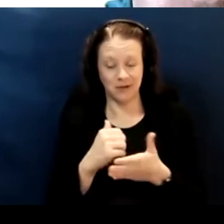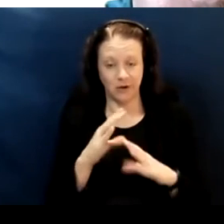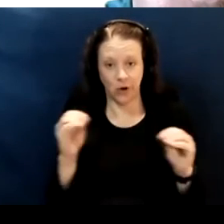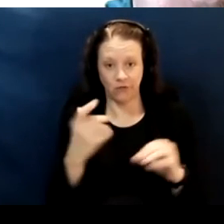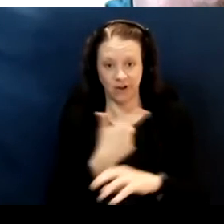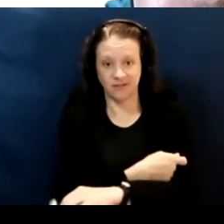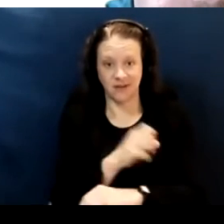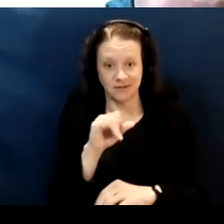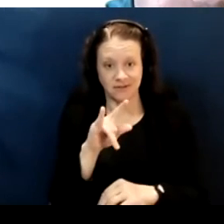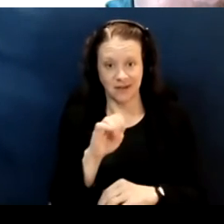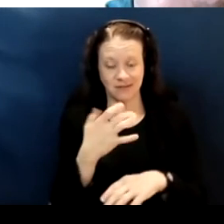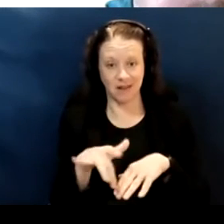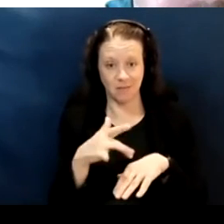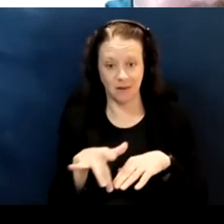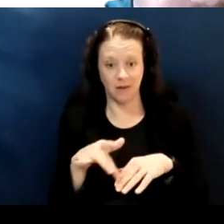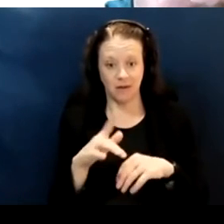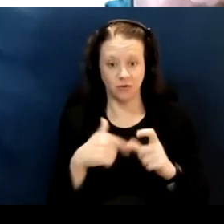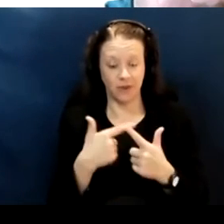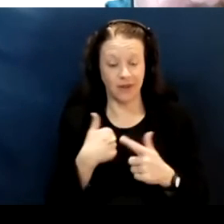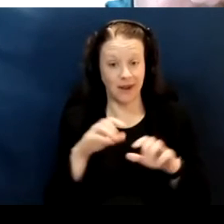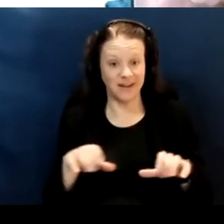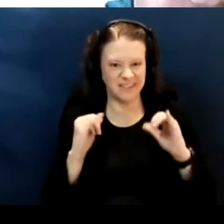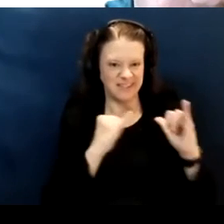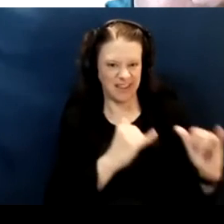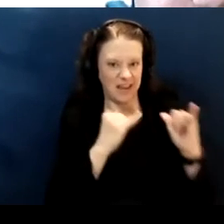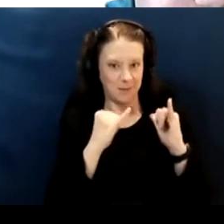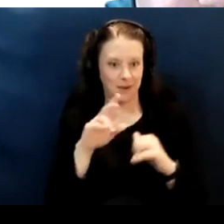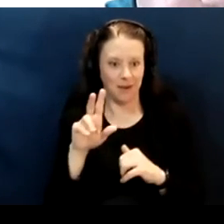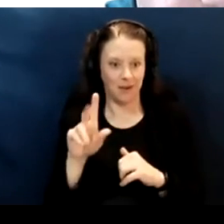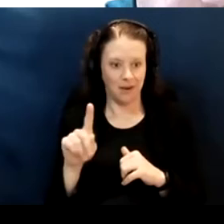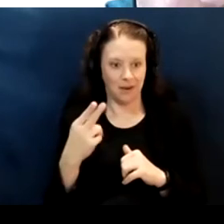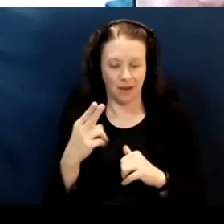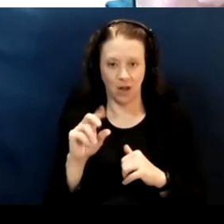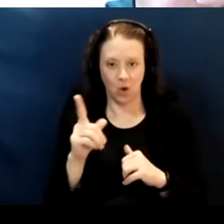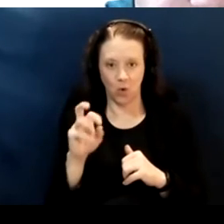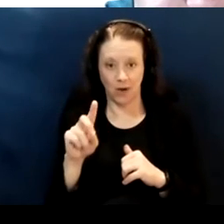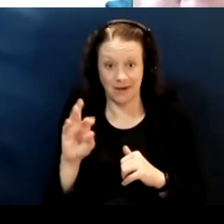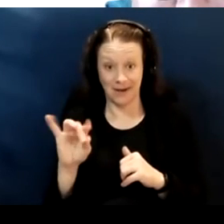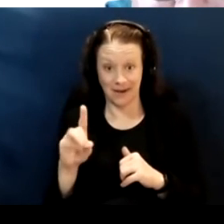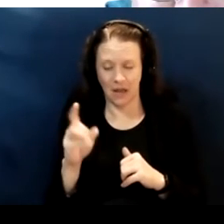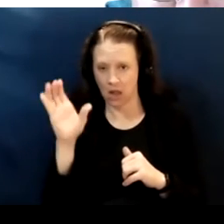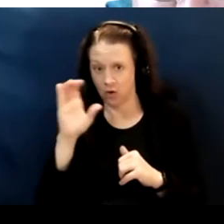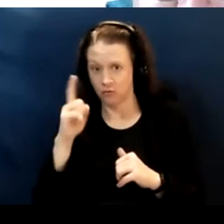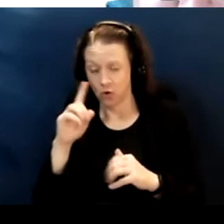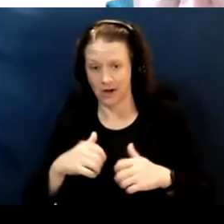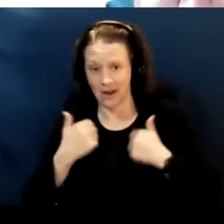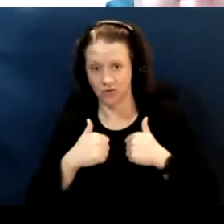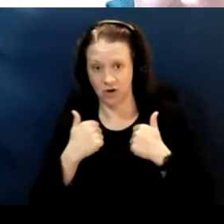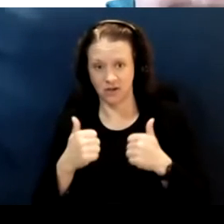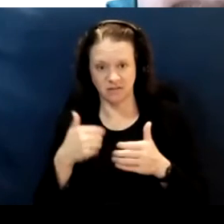no vaccine sites available. In turn, I did what Kholoud did. I looked for an address in the near site area of my options and